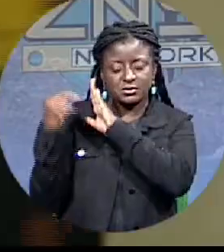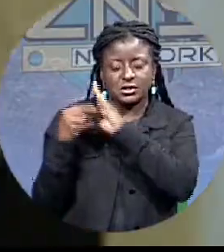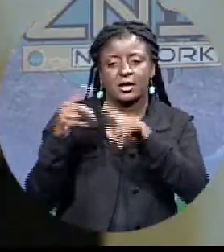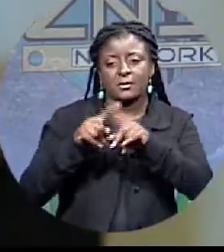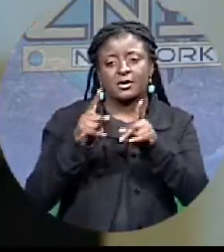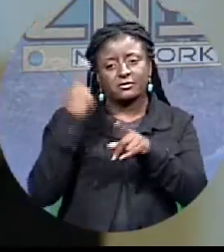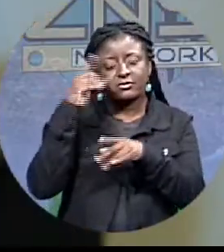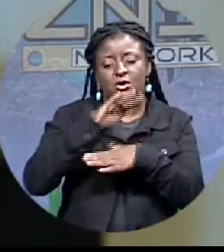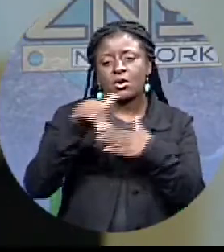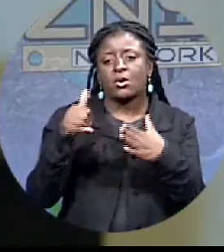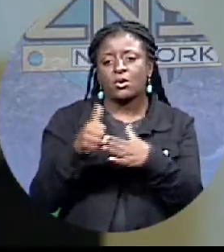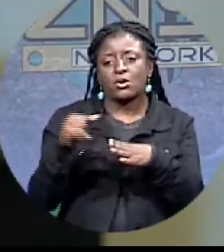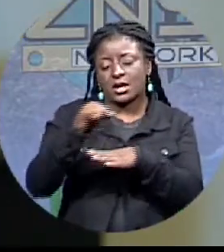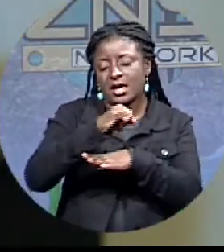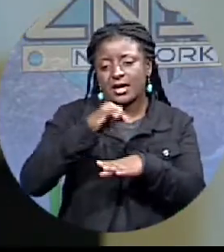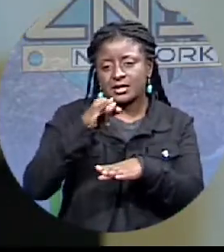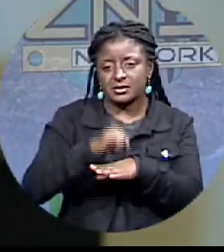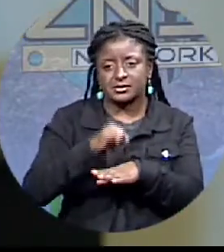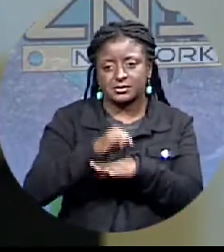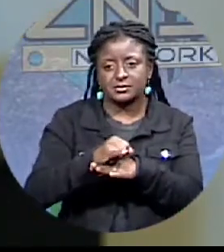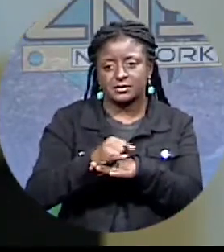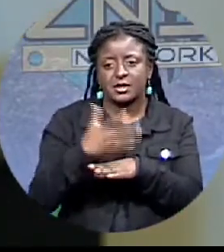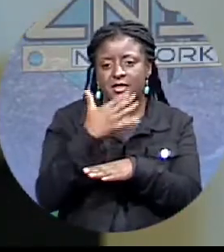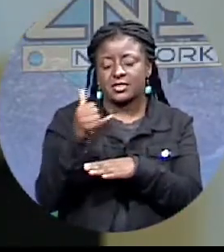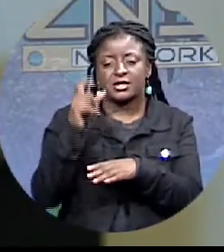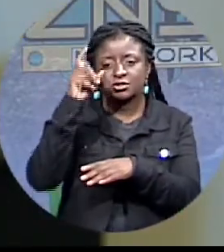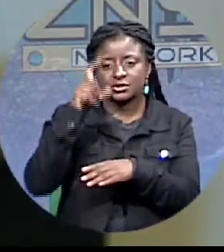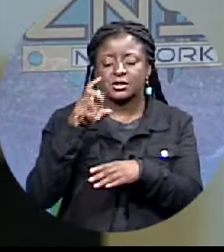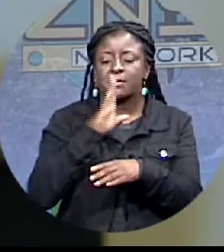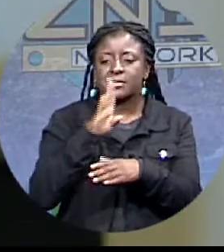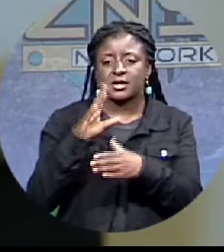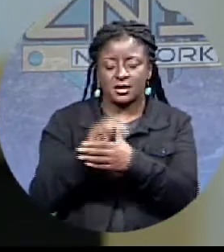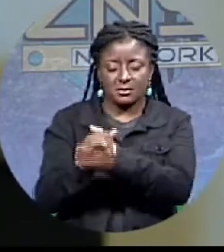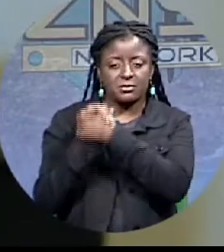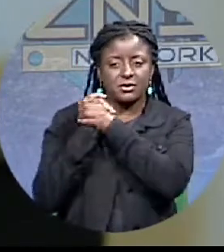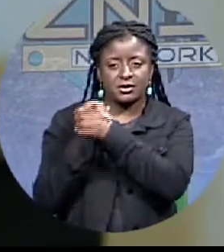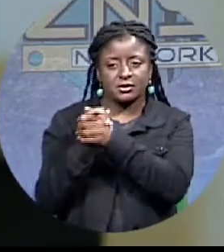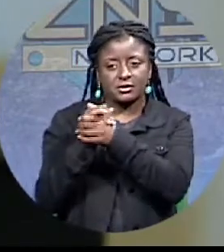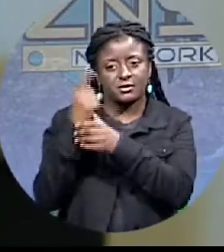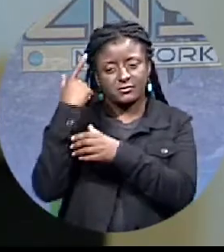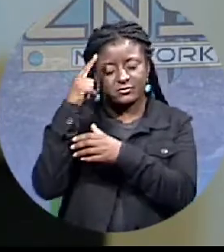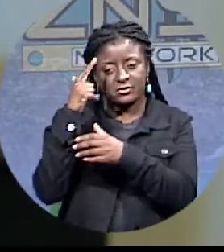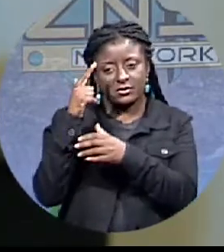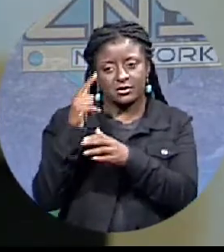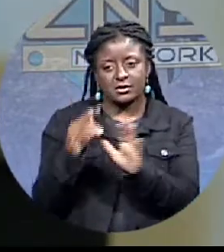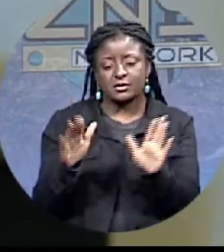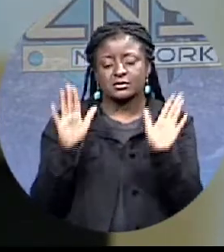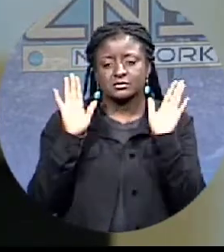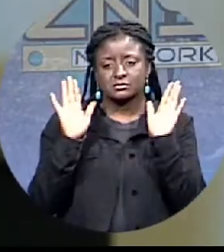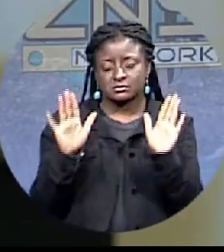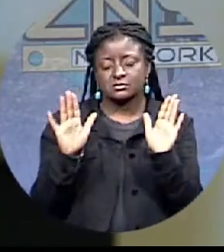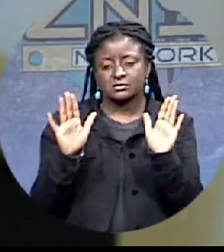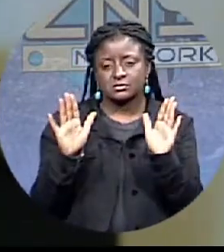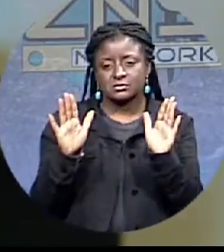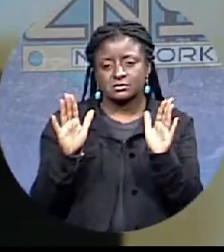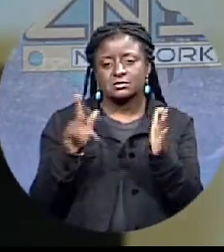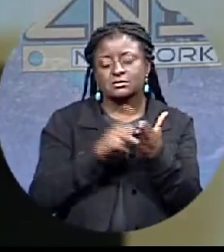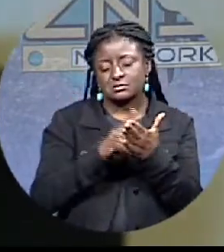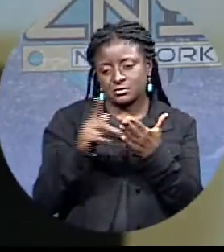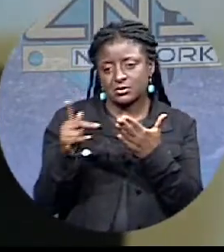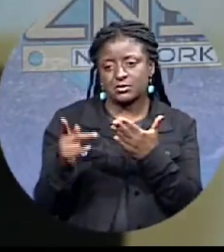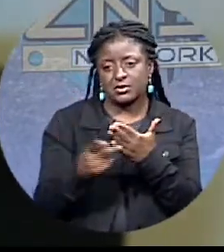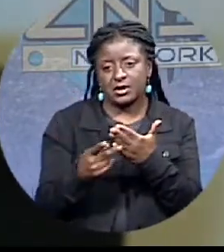Exuma. They should, first of all, be applauded for such a bold initiative by inviting